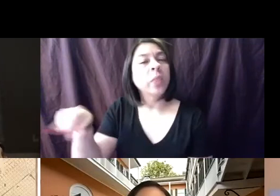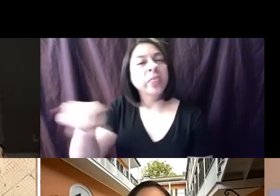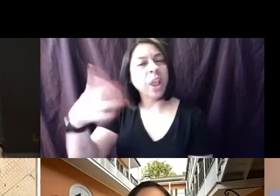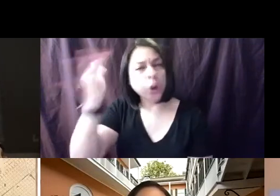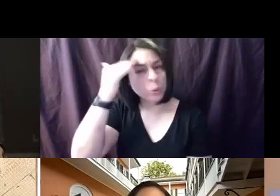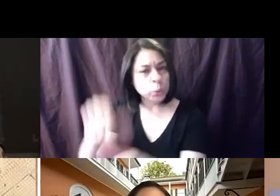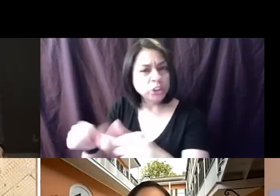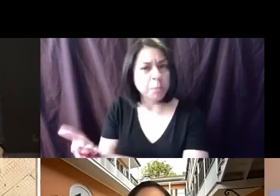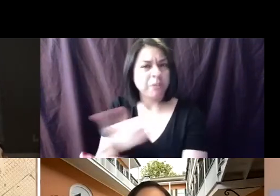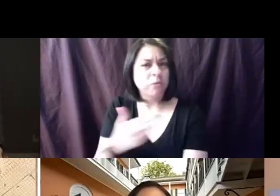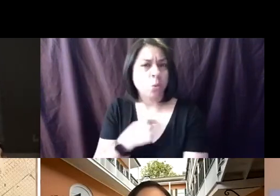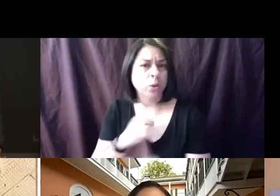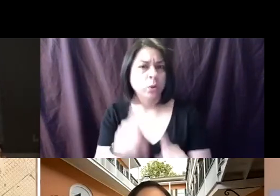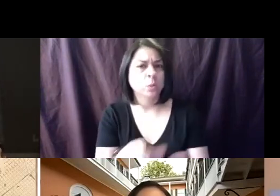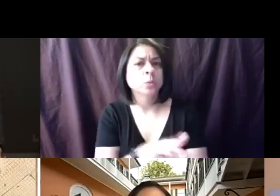So